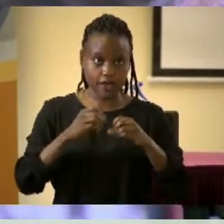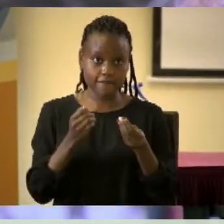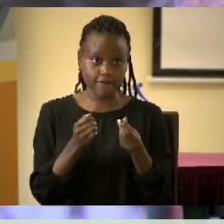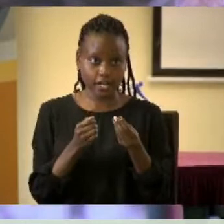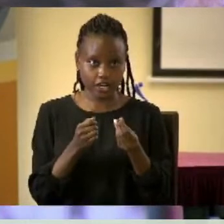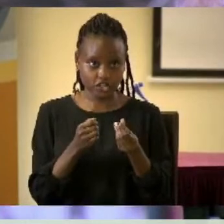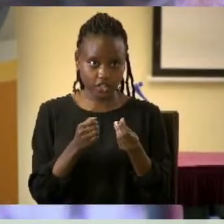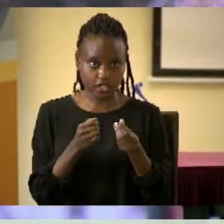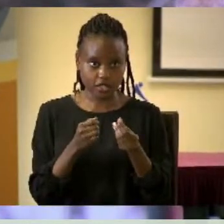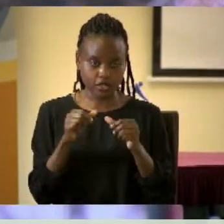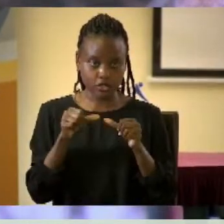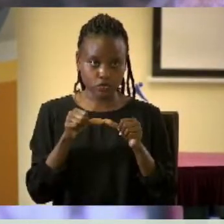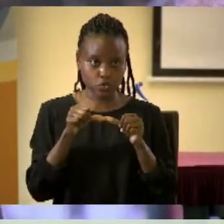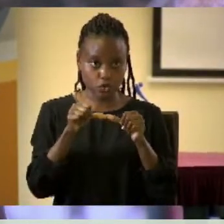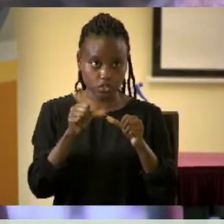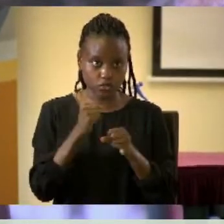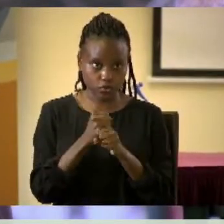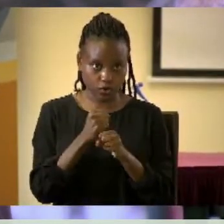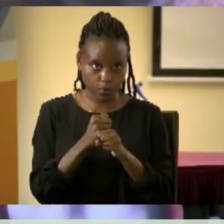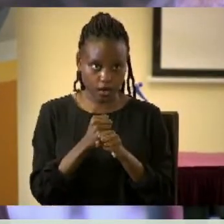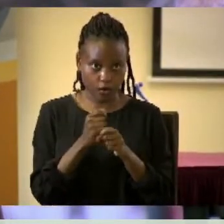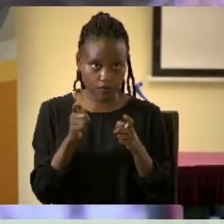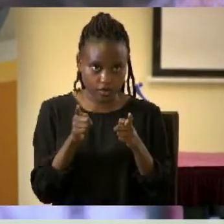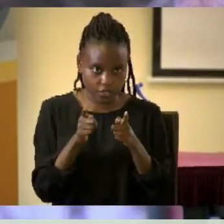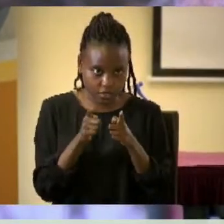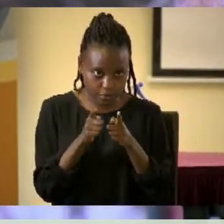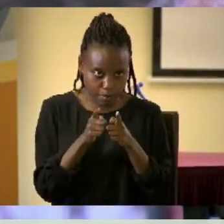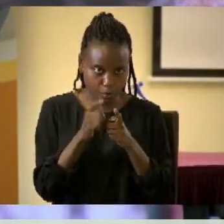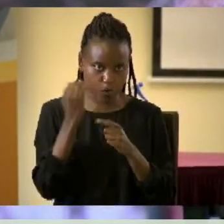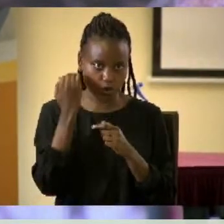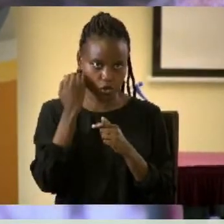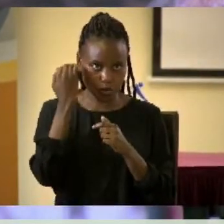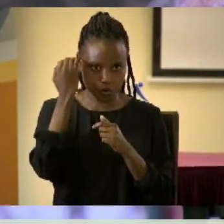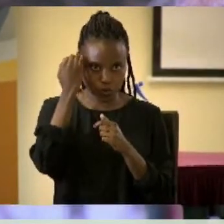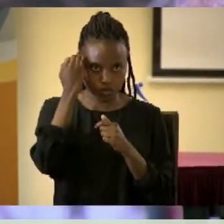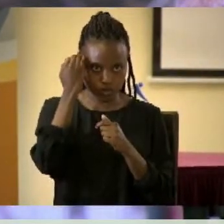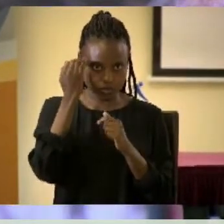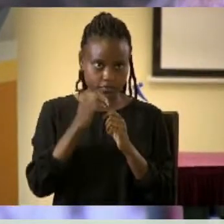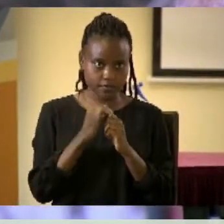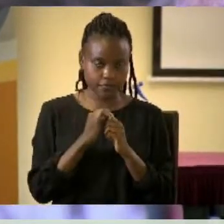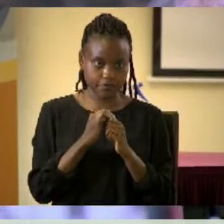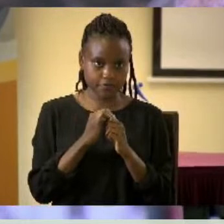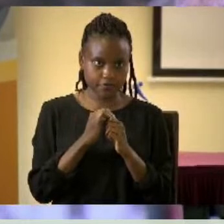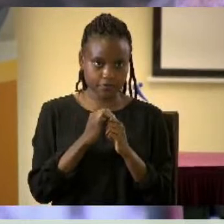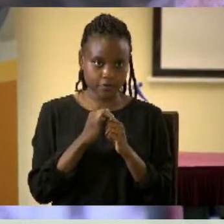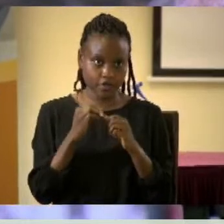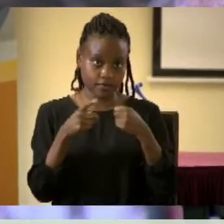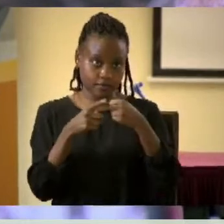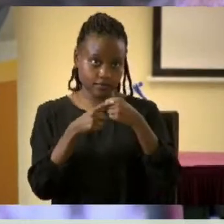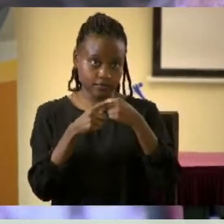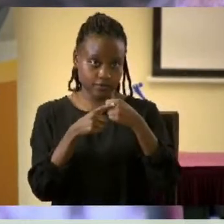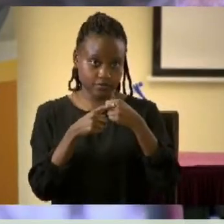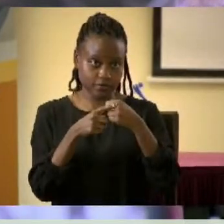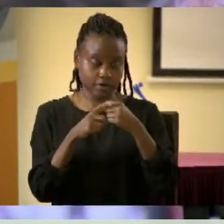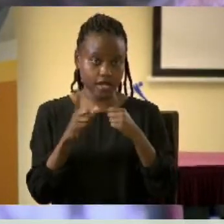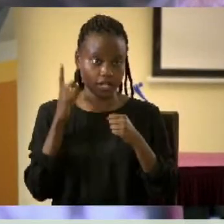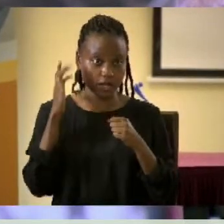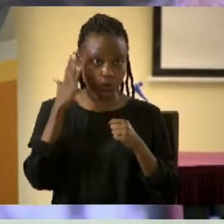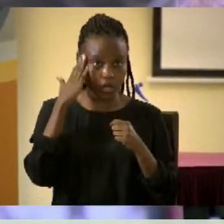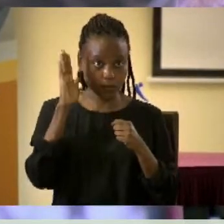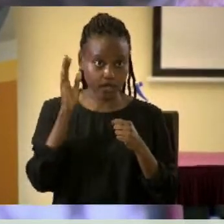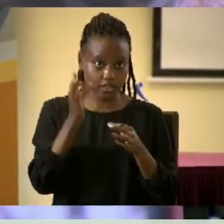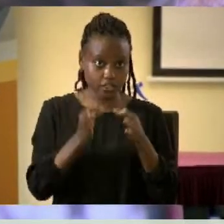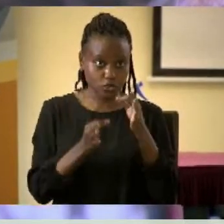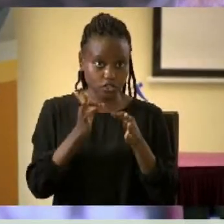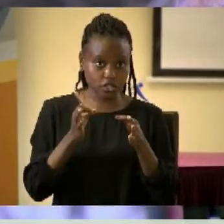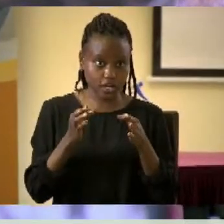financially to roll out the small claims courts. Number 6, to enhance legal awareness, the judiciary undertakes open